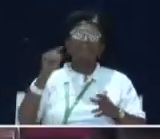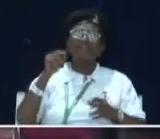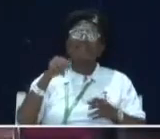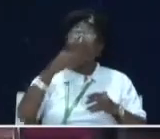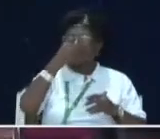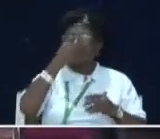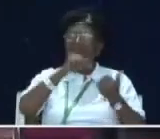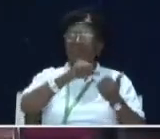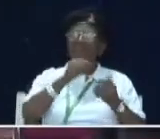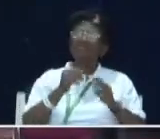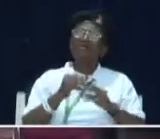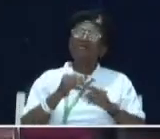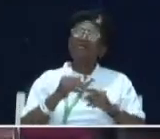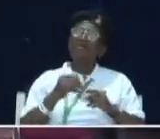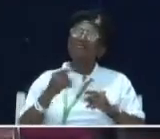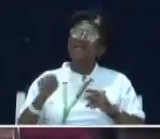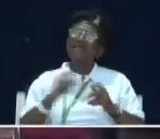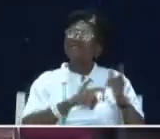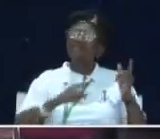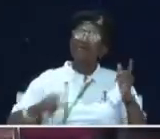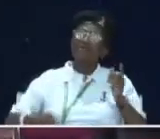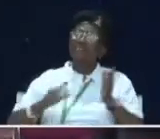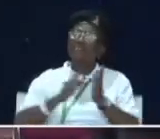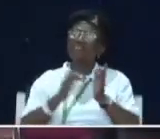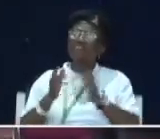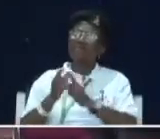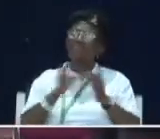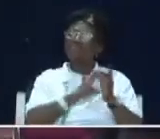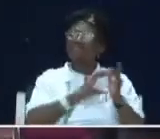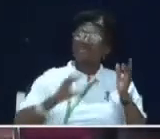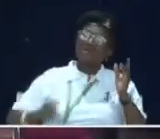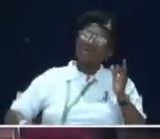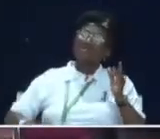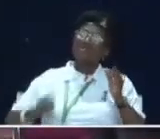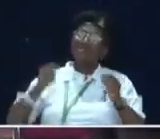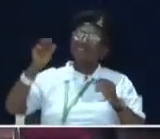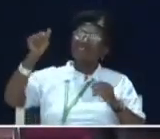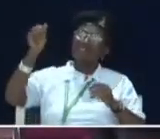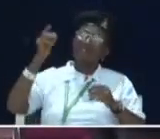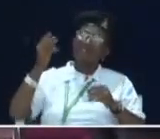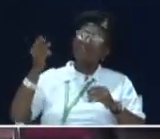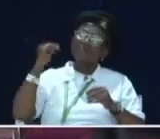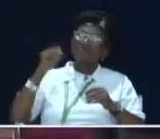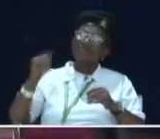Of course, and the Lord Jesus Christ himself was the firstborn,